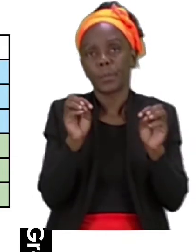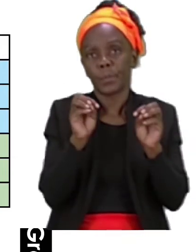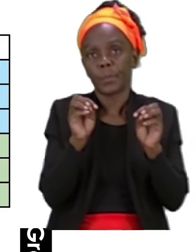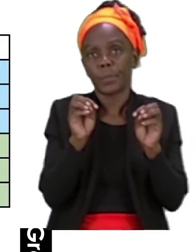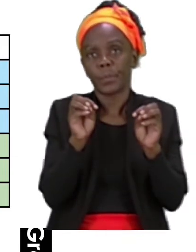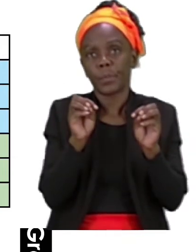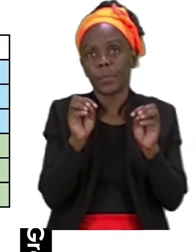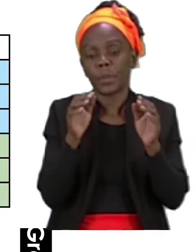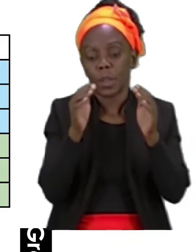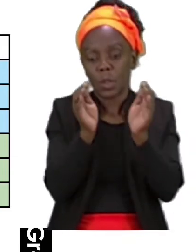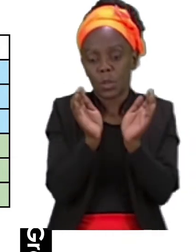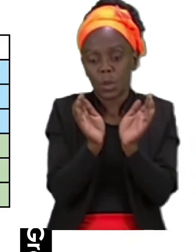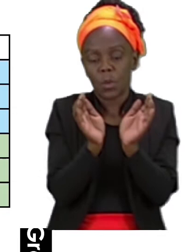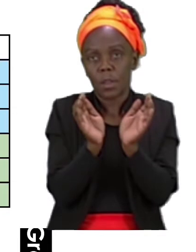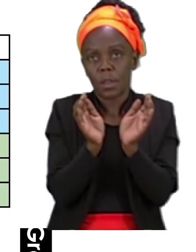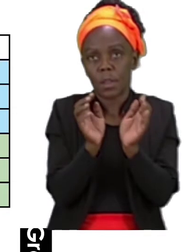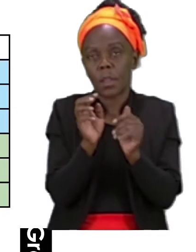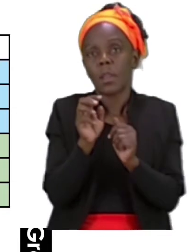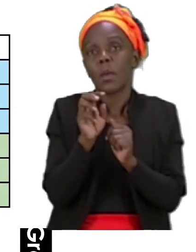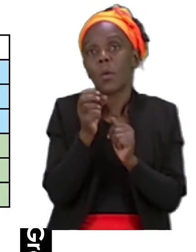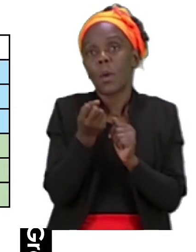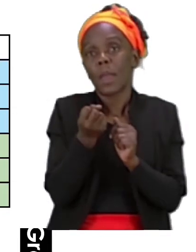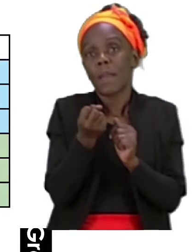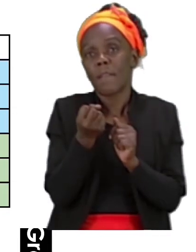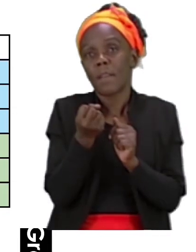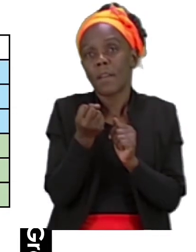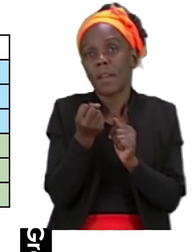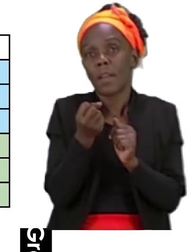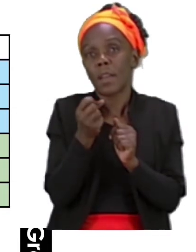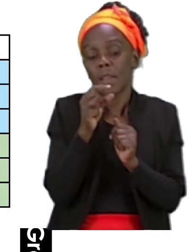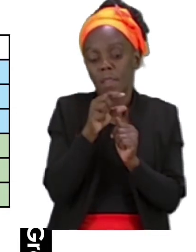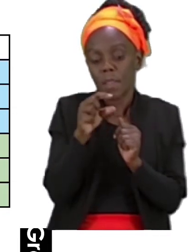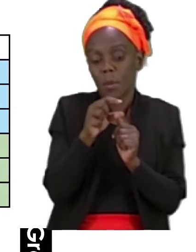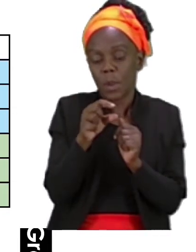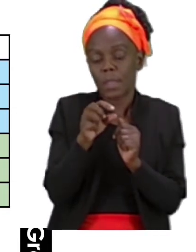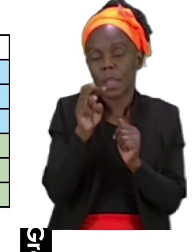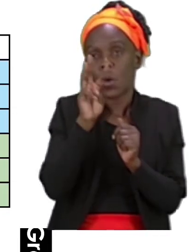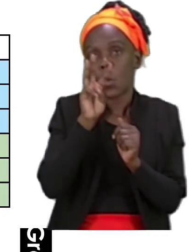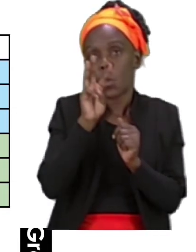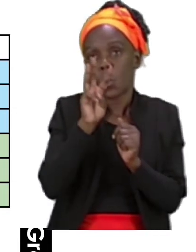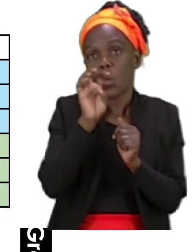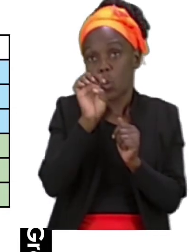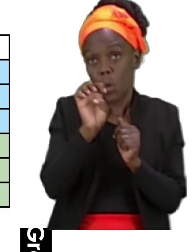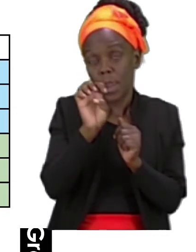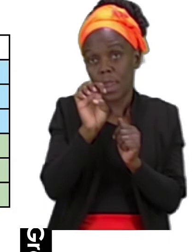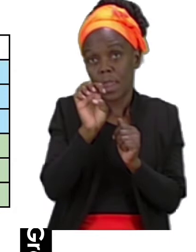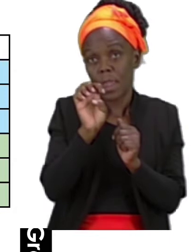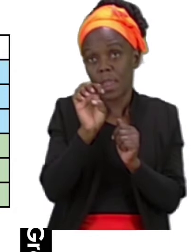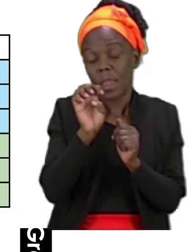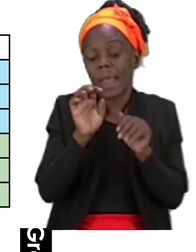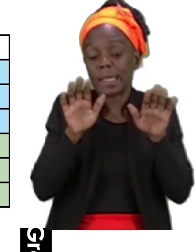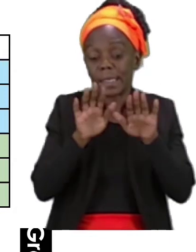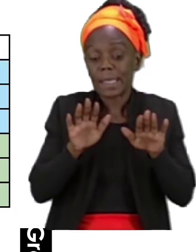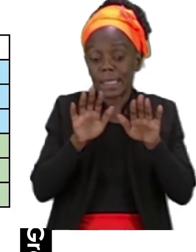As you can see, our clue is in green, which means we are dealing with the plurals. So the